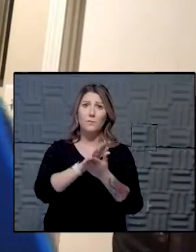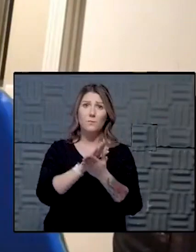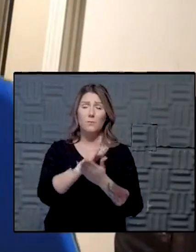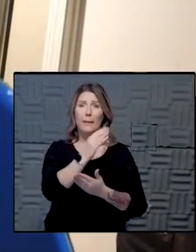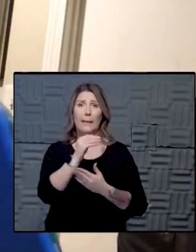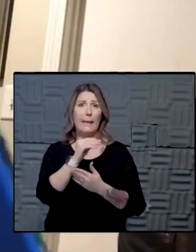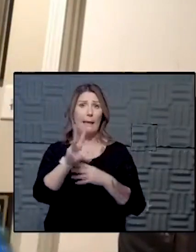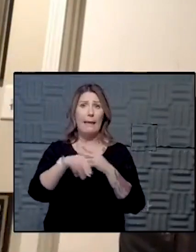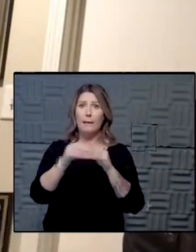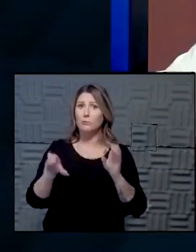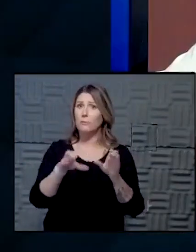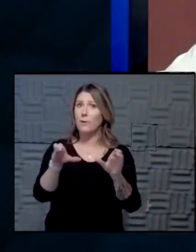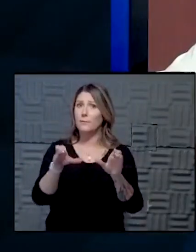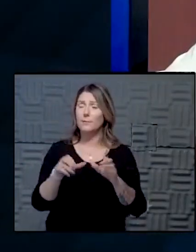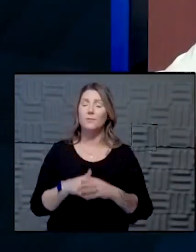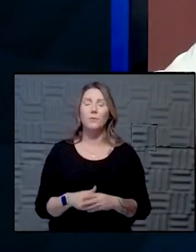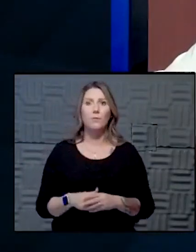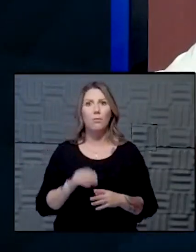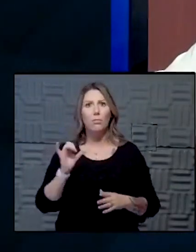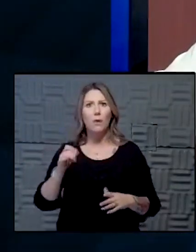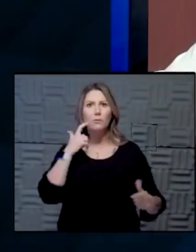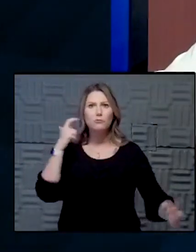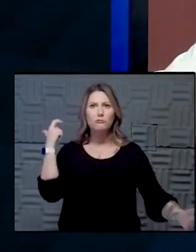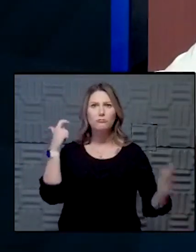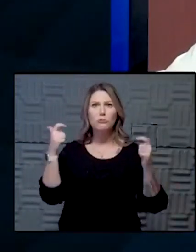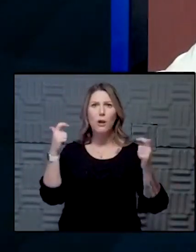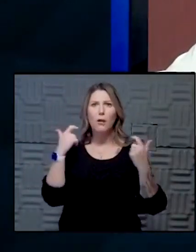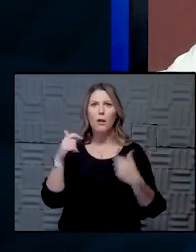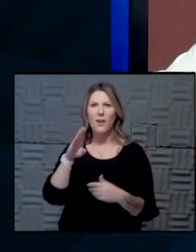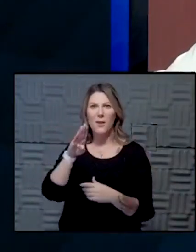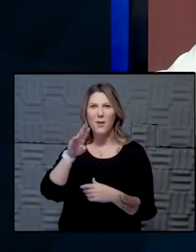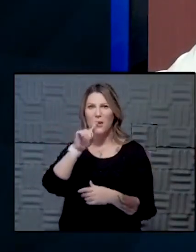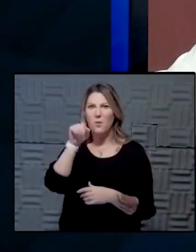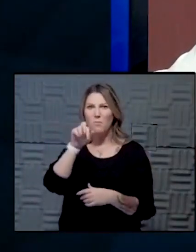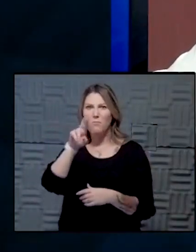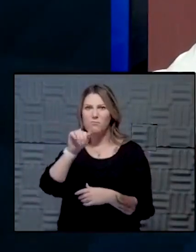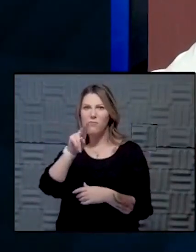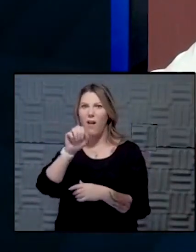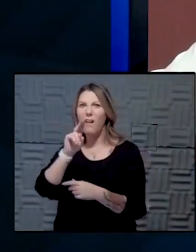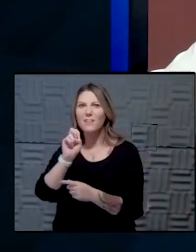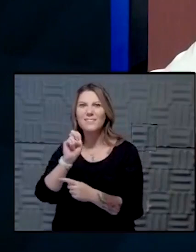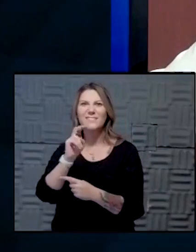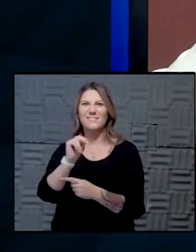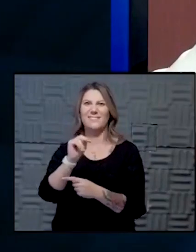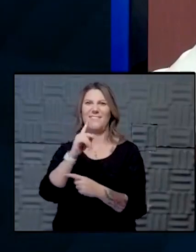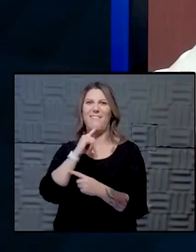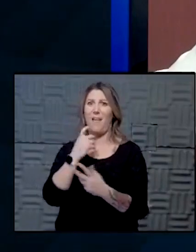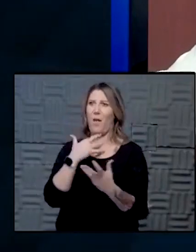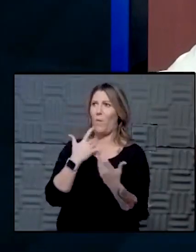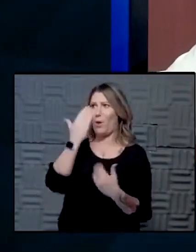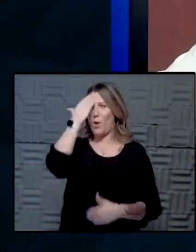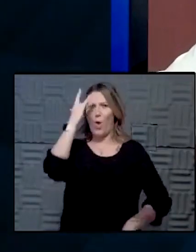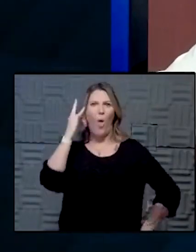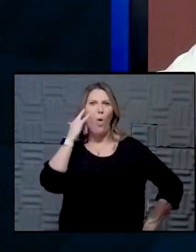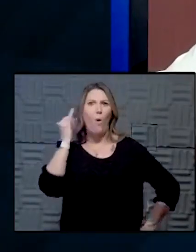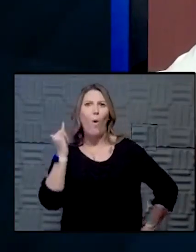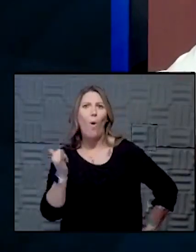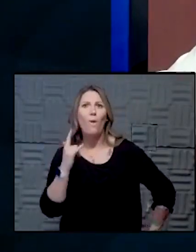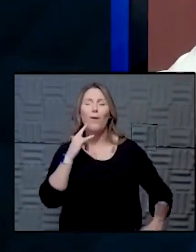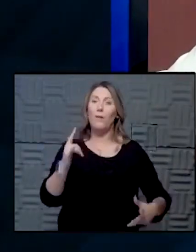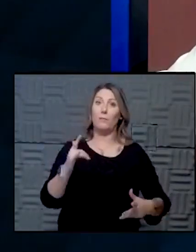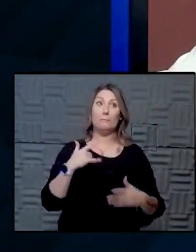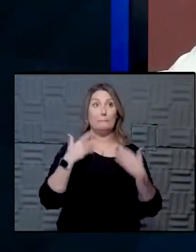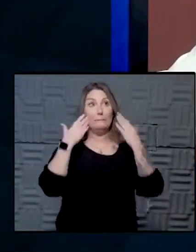extracurricular activities. Well, that's a pretty big deal. If that's bronze, I want to know what gold looks like, because they did pretty well. We're not there yet. I have no